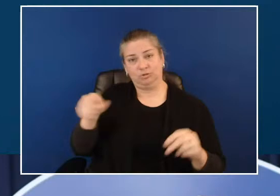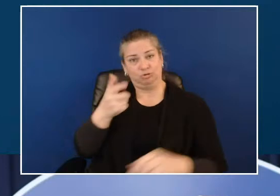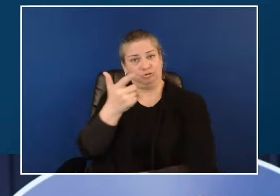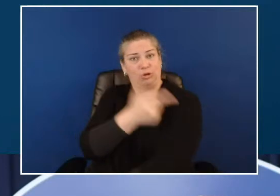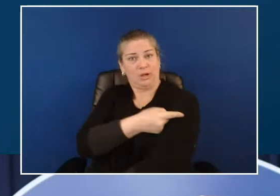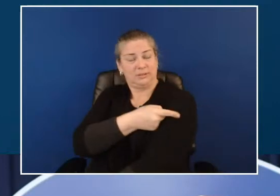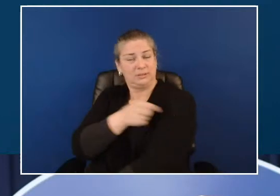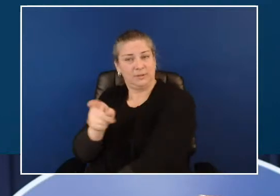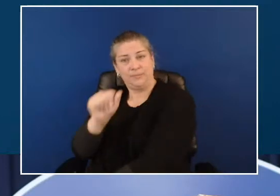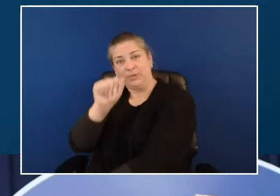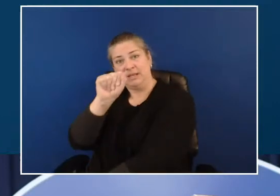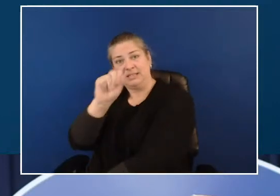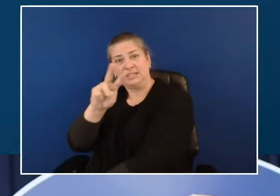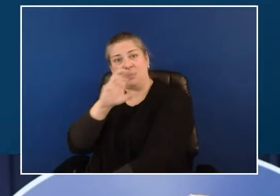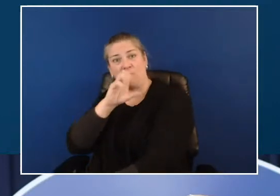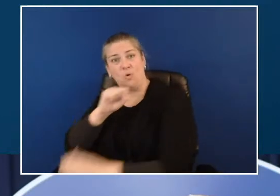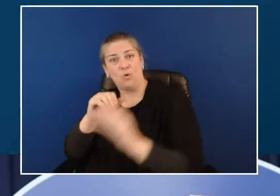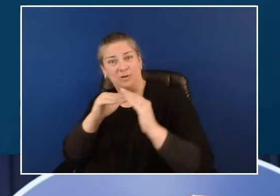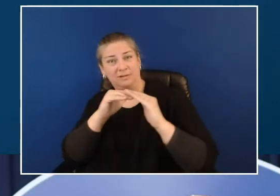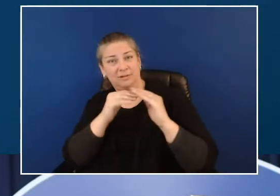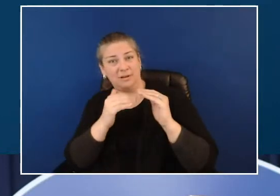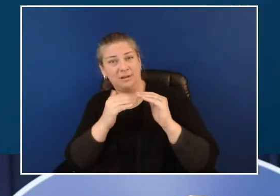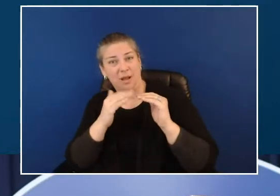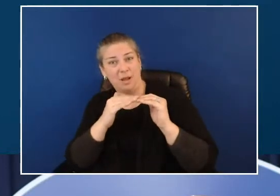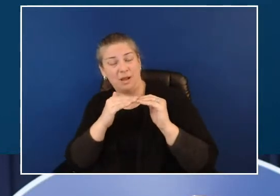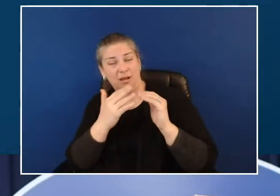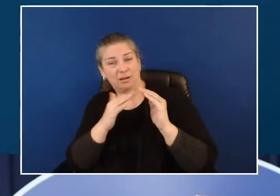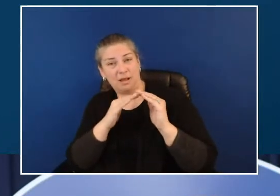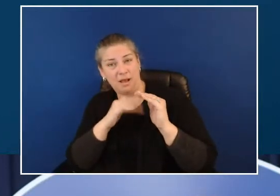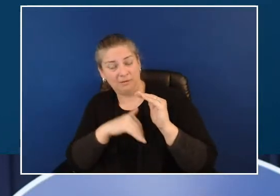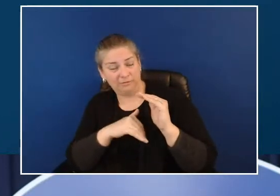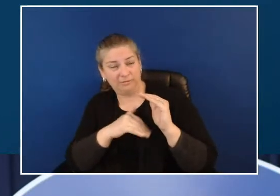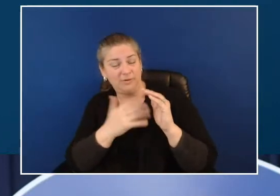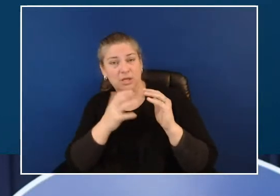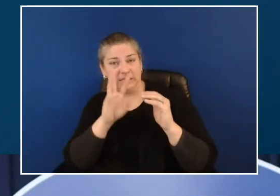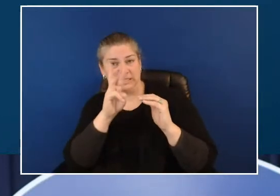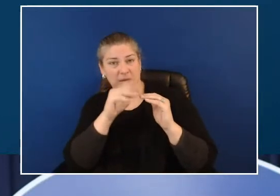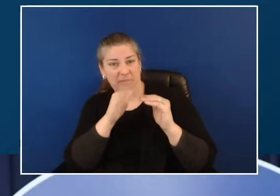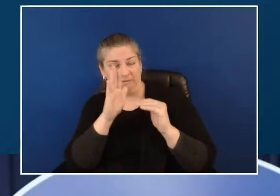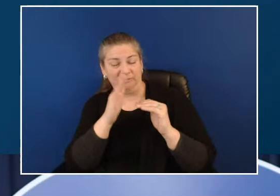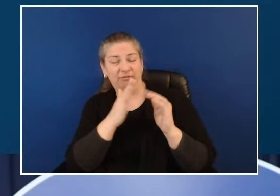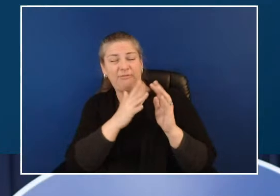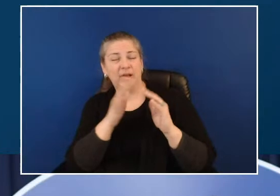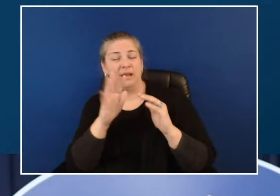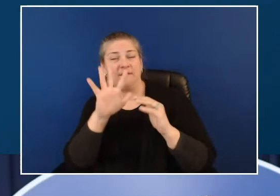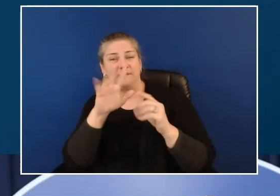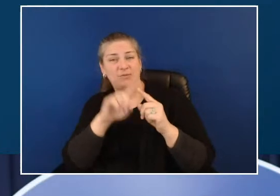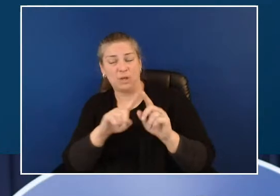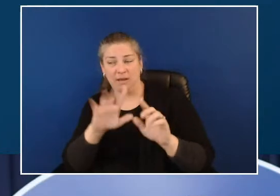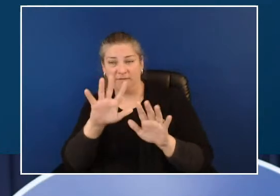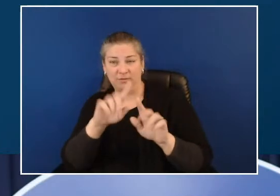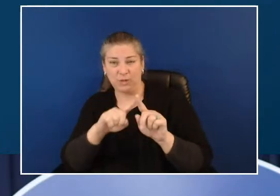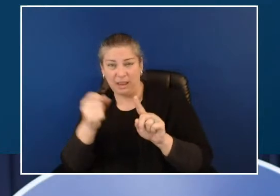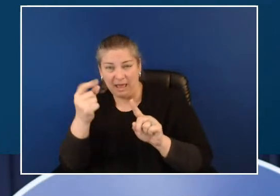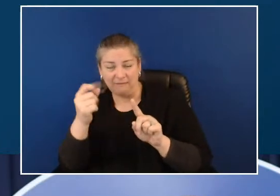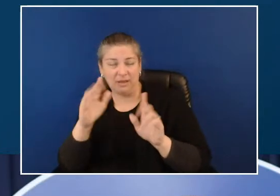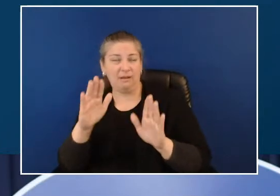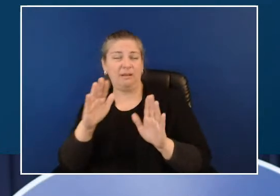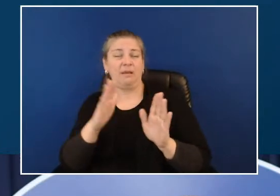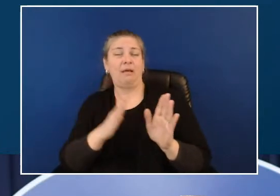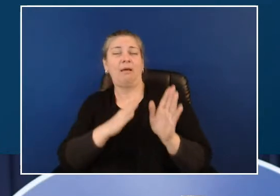under were eligible, much less time than that. Kids 5 to 11 were eligible, and we're still at